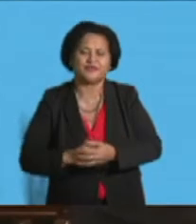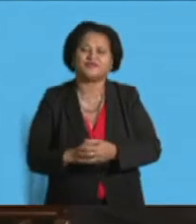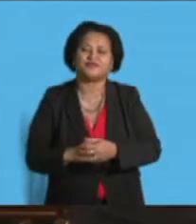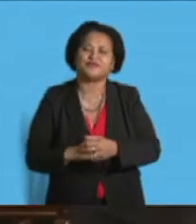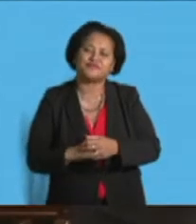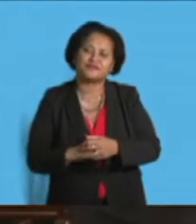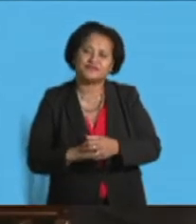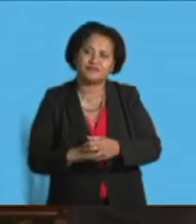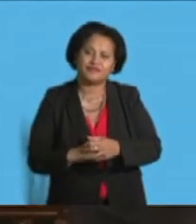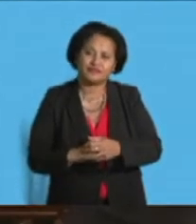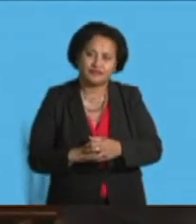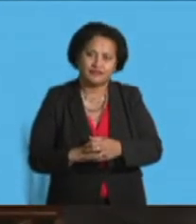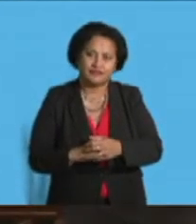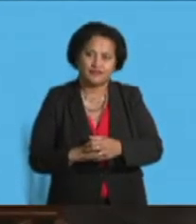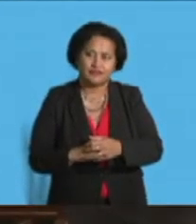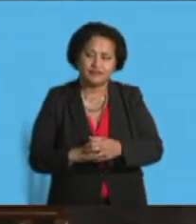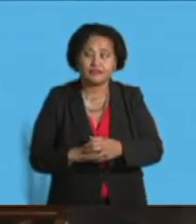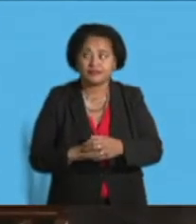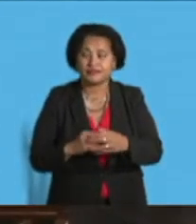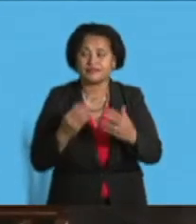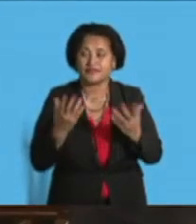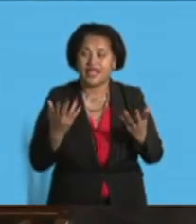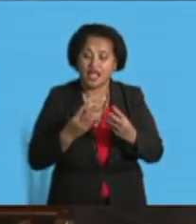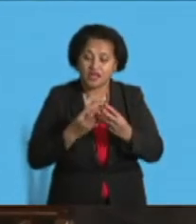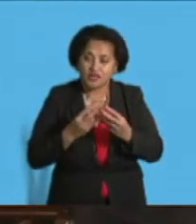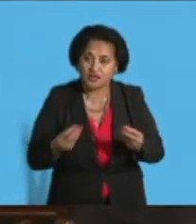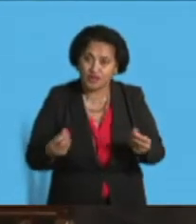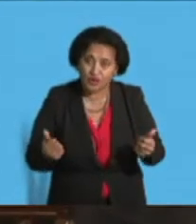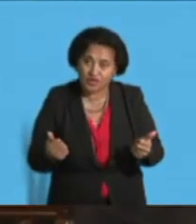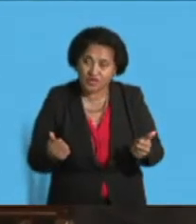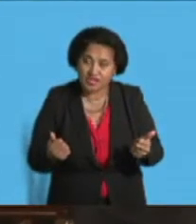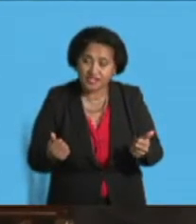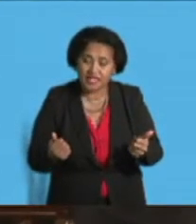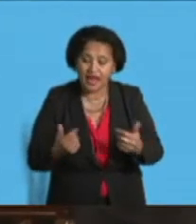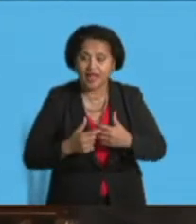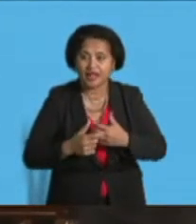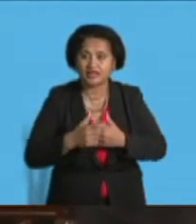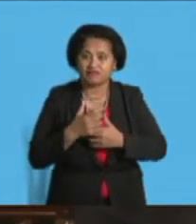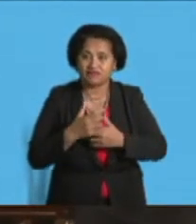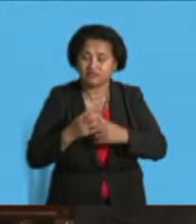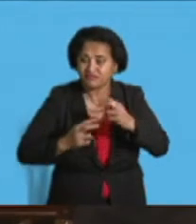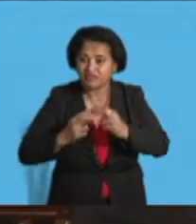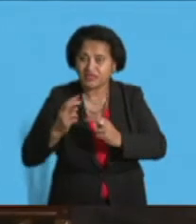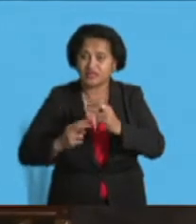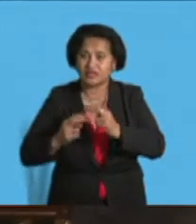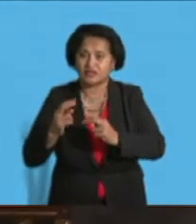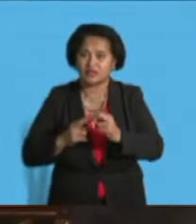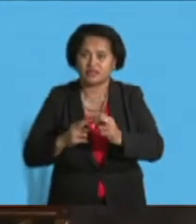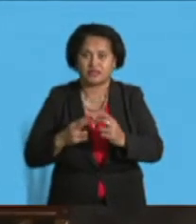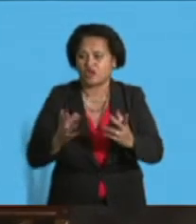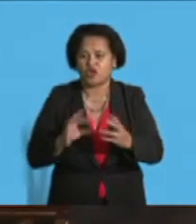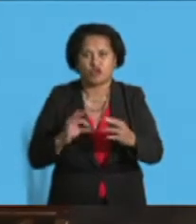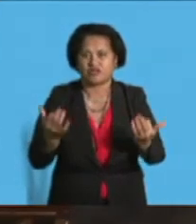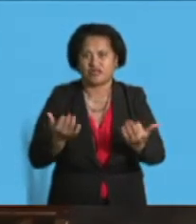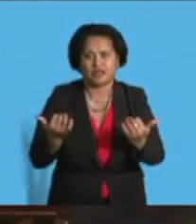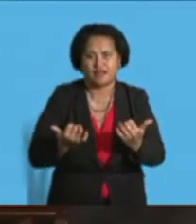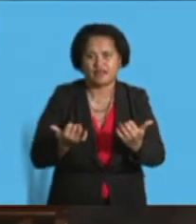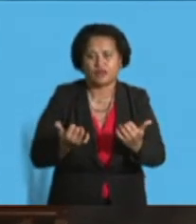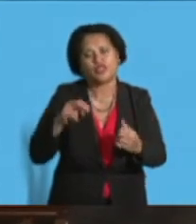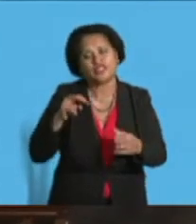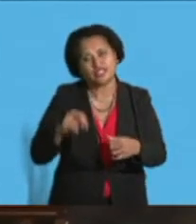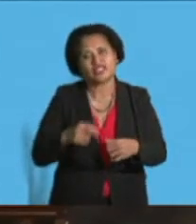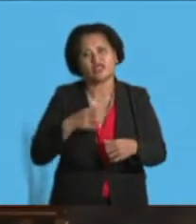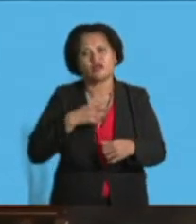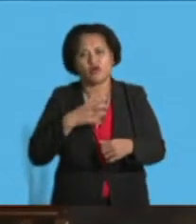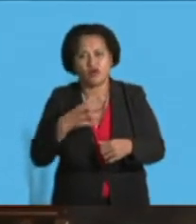benefits. Madam Speaker, solutions like hard engineering structures are no longer adequate to protect us from